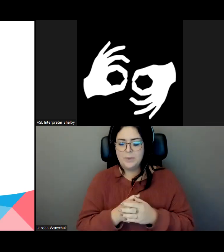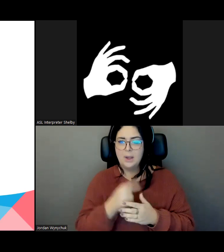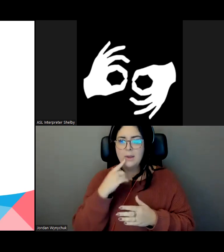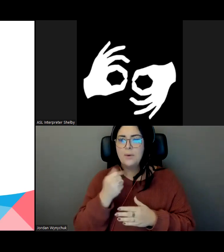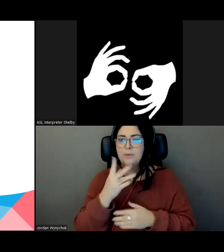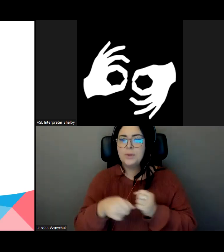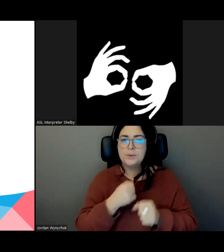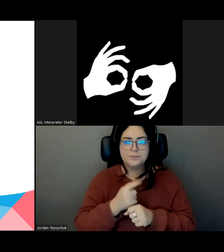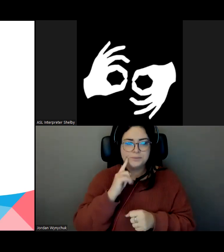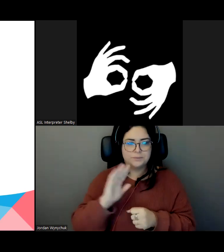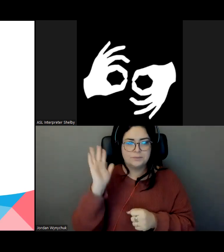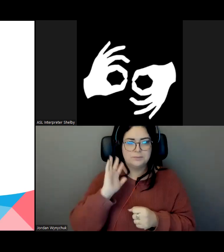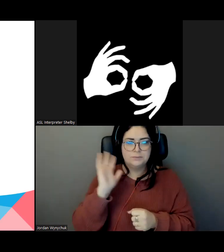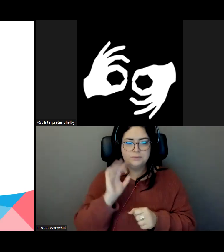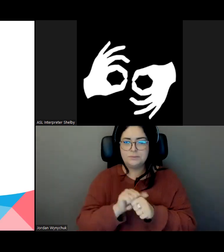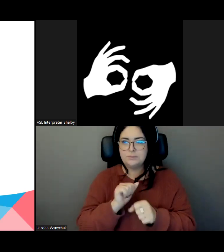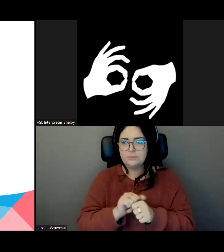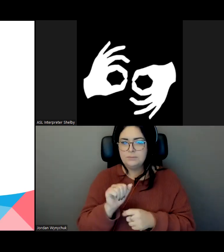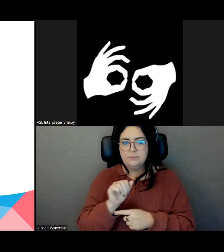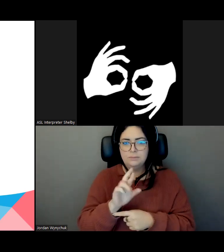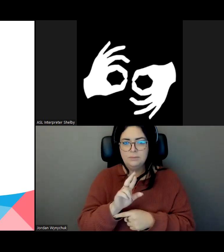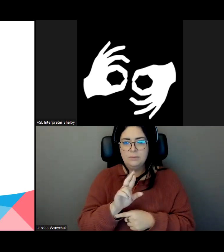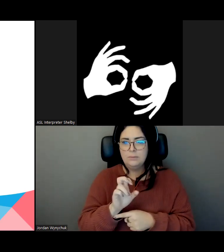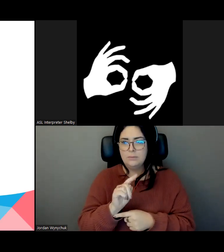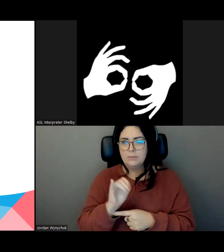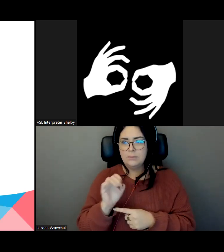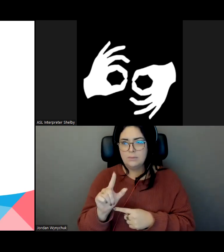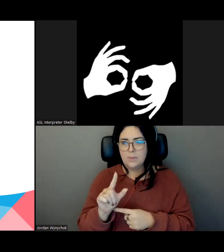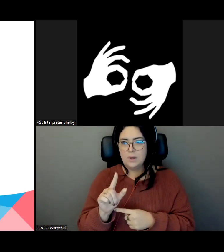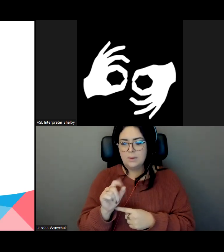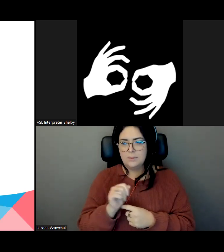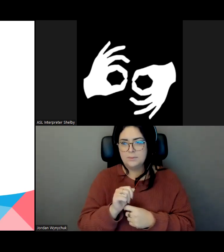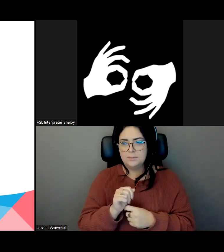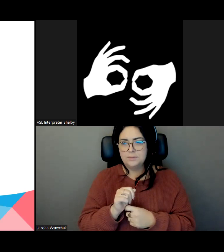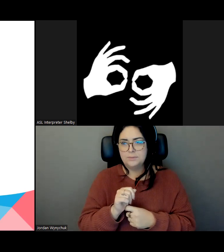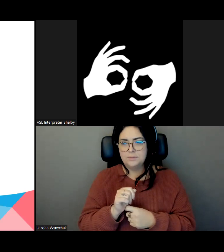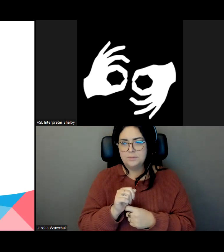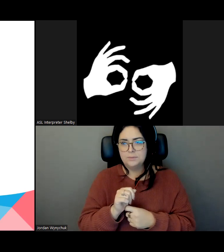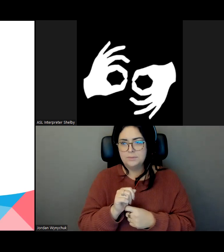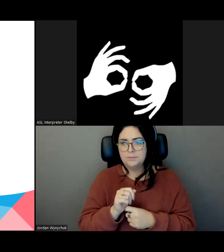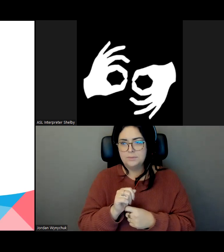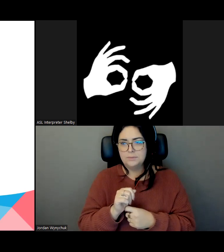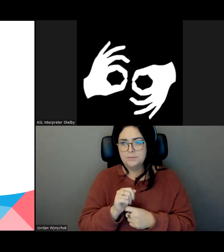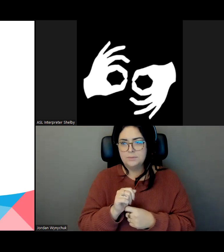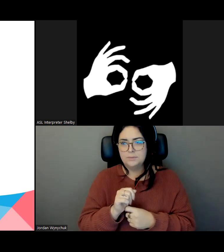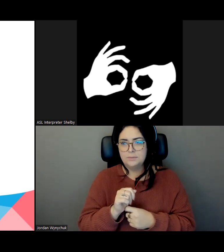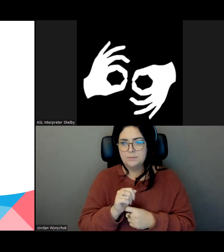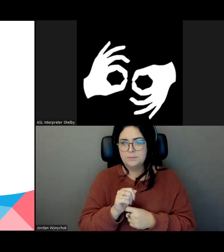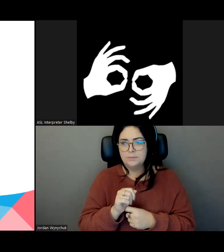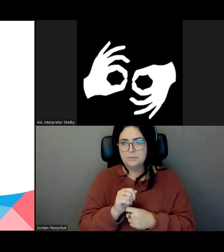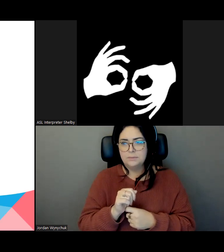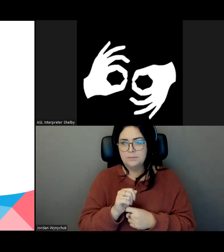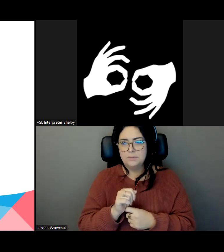ago when I worked in a retail setting, and I was asked to take a picture